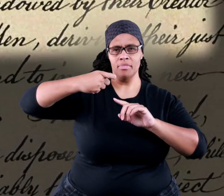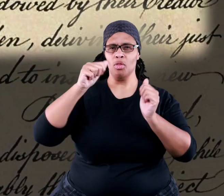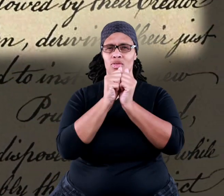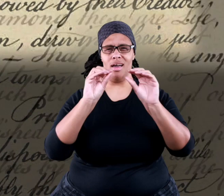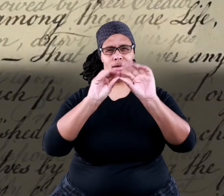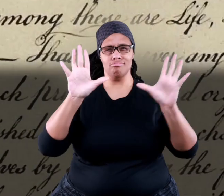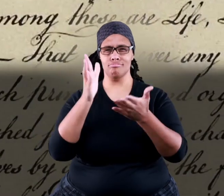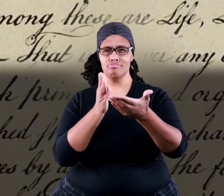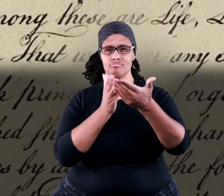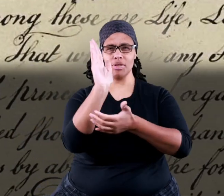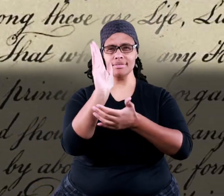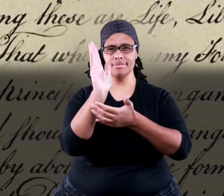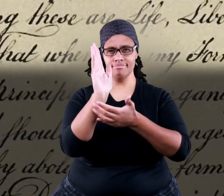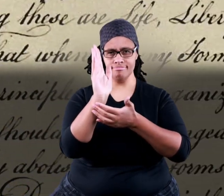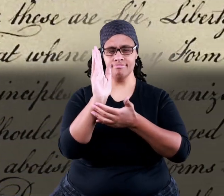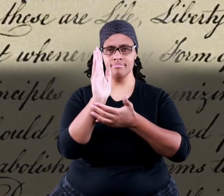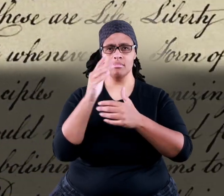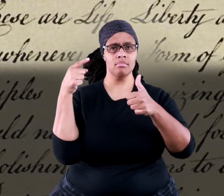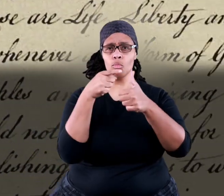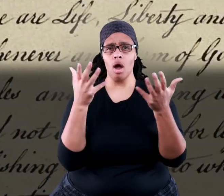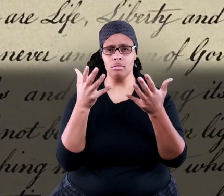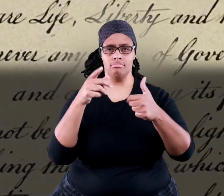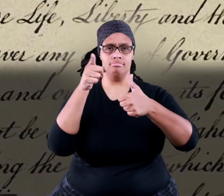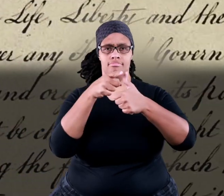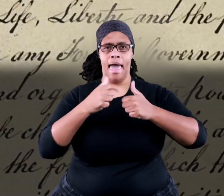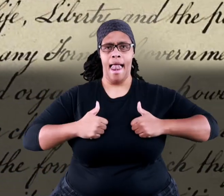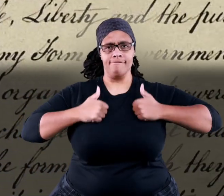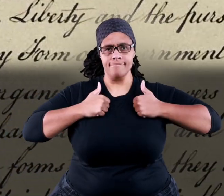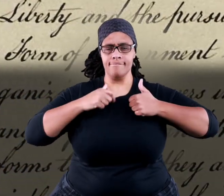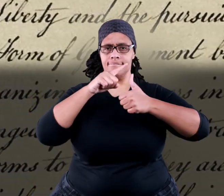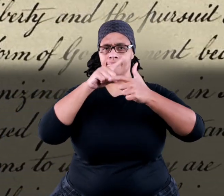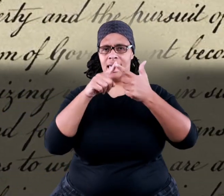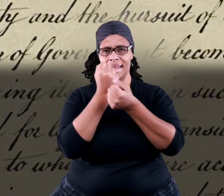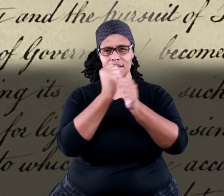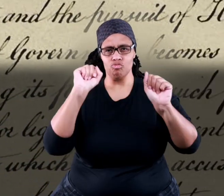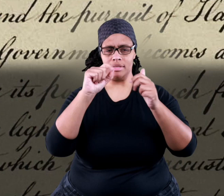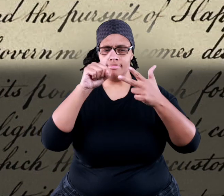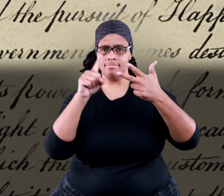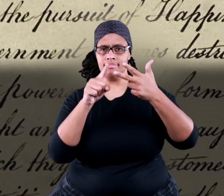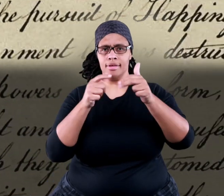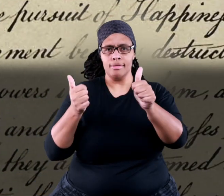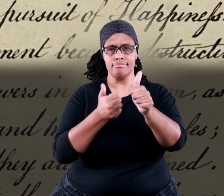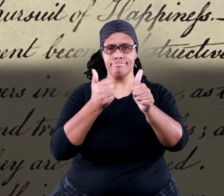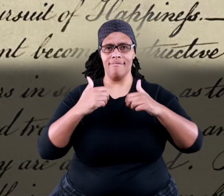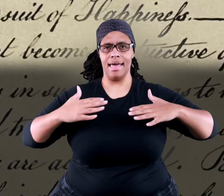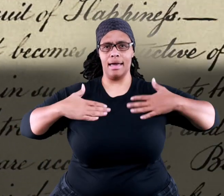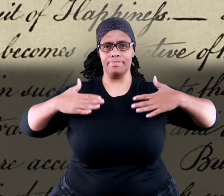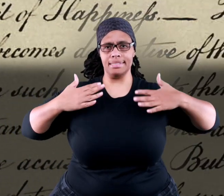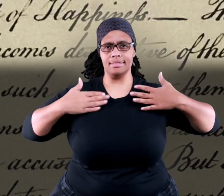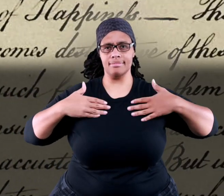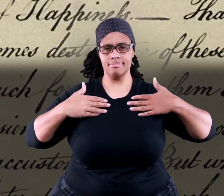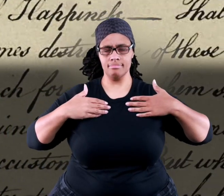their Creator with certain unalienable rights, that among these are life, liberty, and